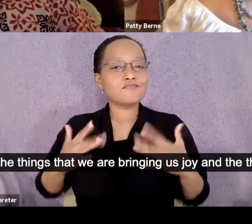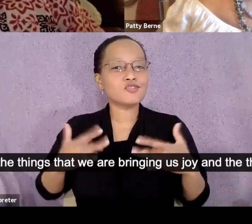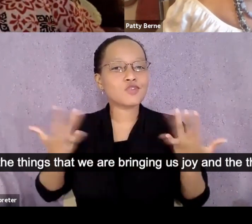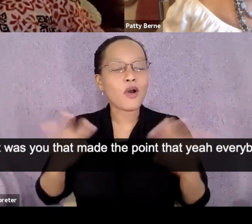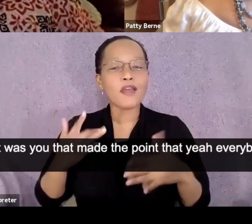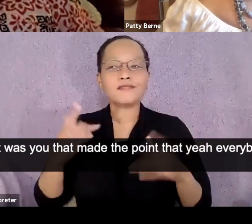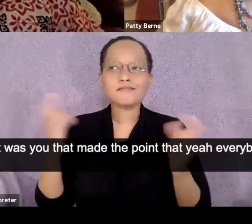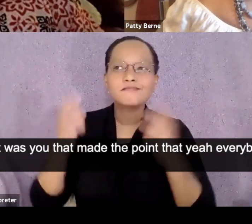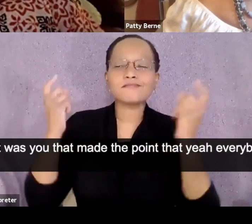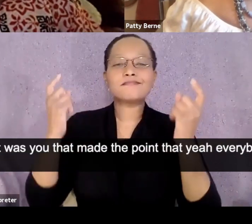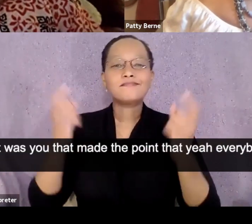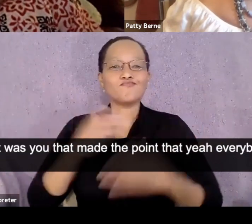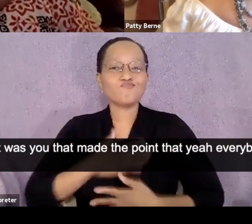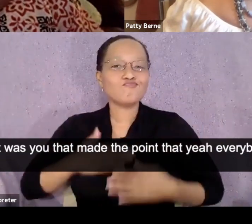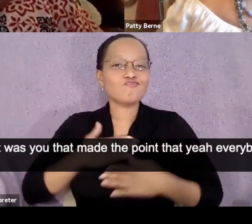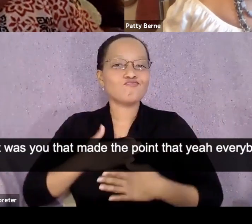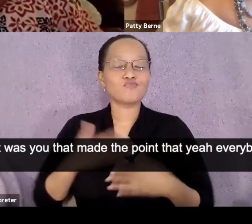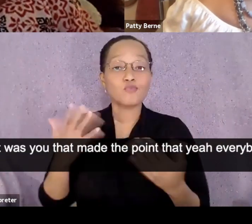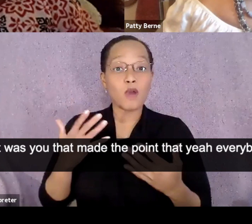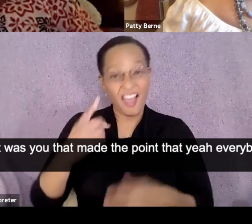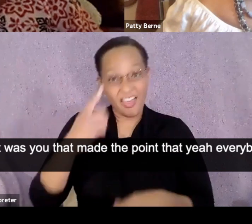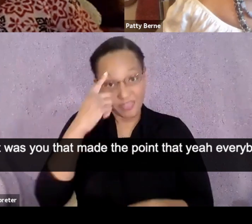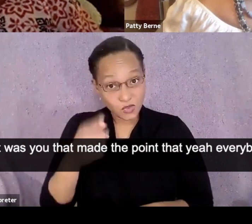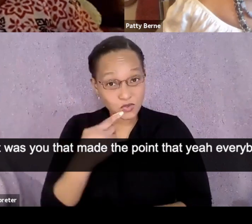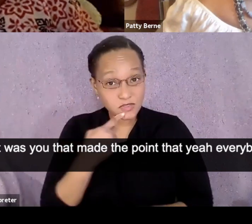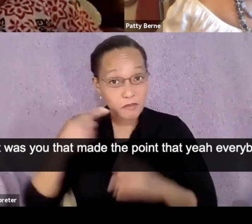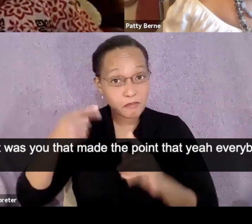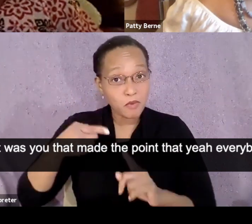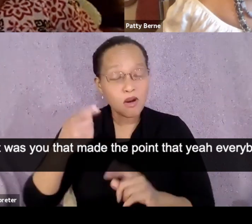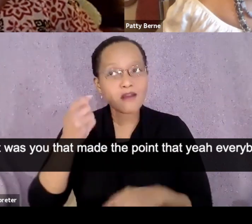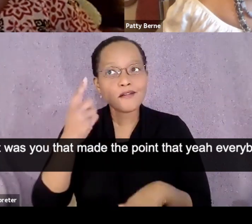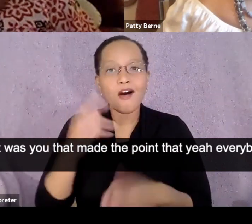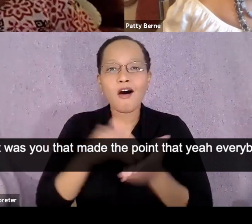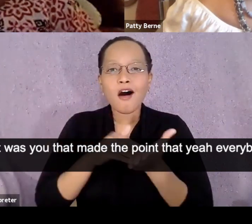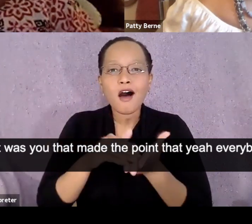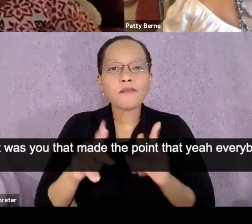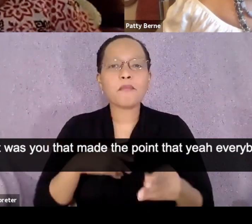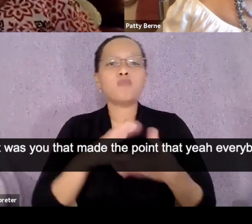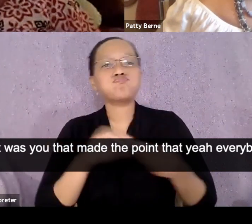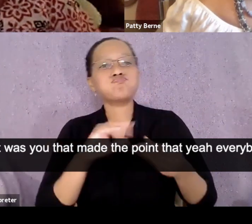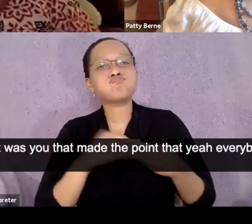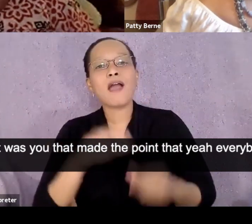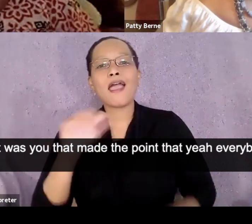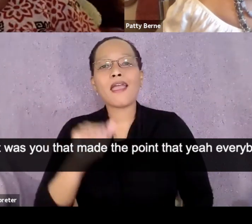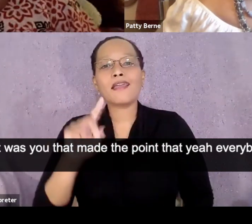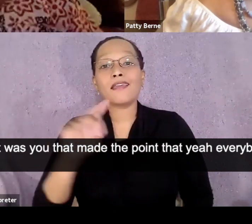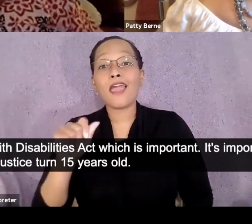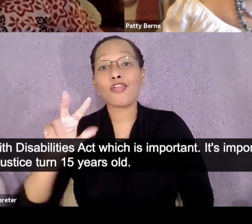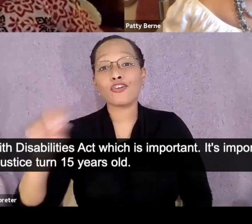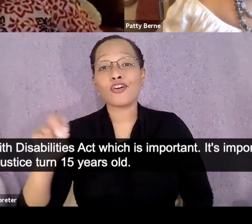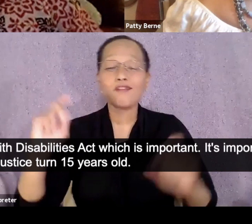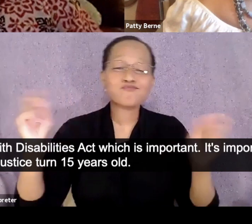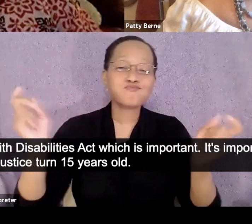And I think it was you that made the point that, yeah, everybody was talking about 8830, like we celebrated 30 years of